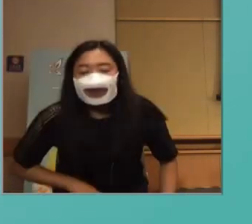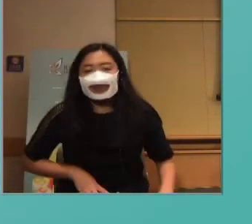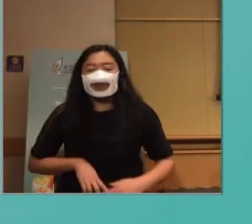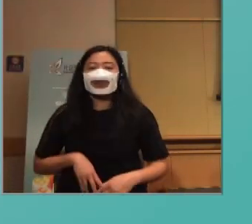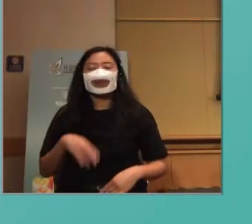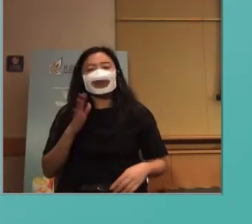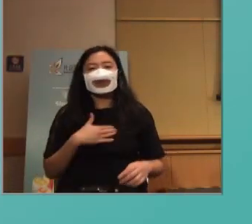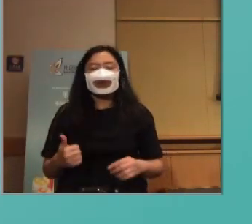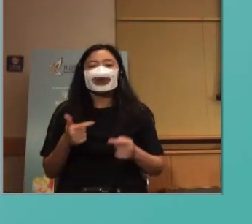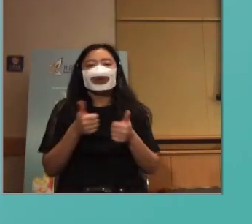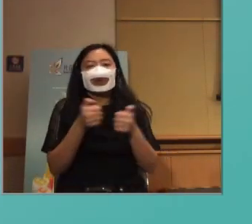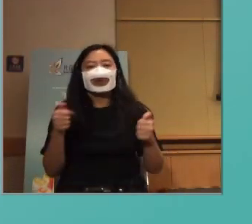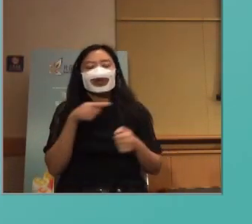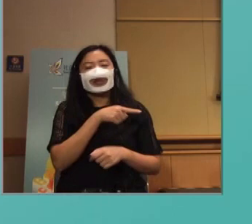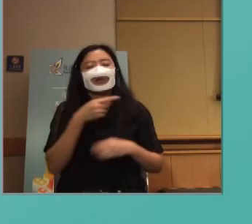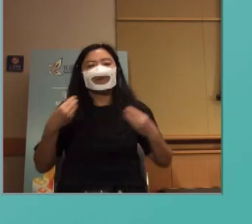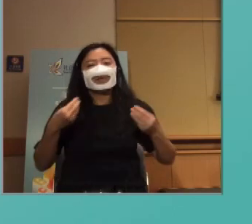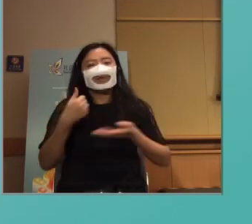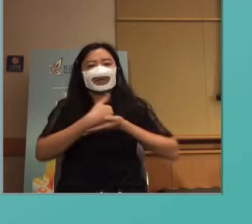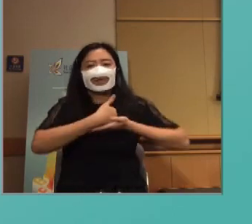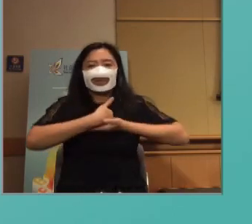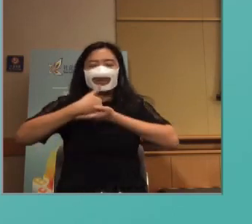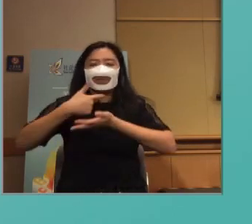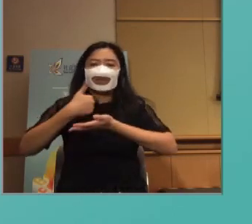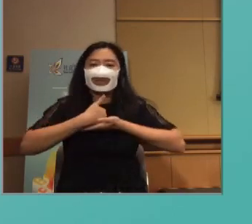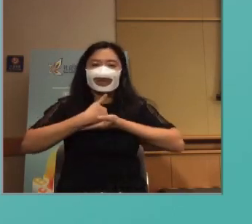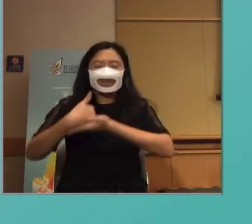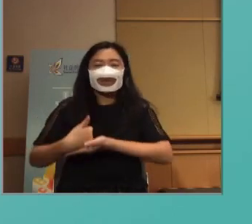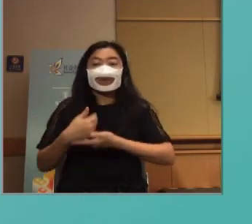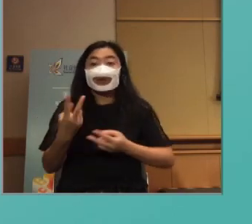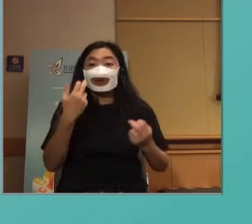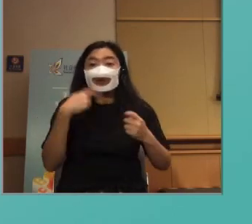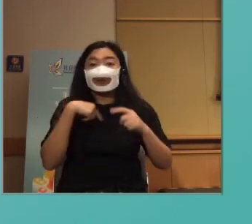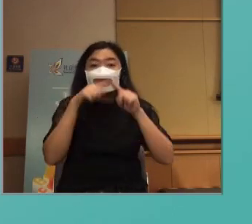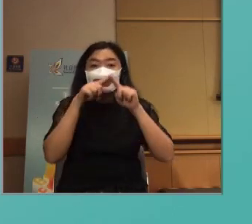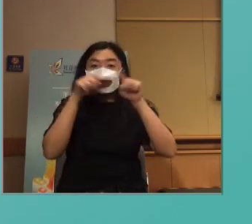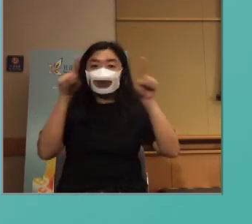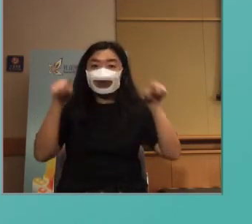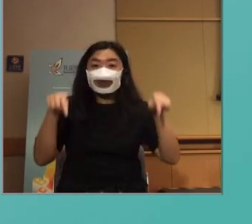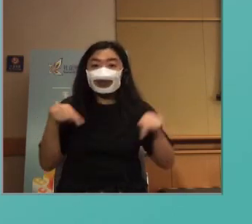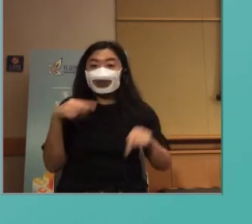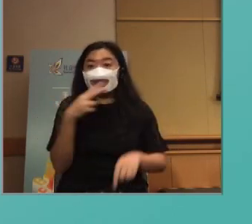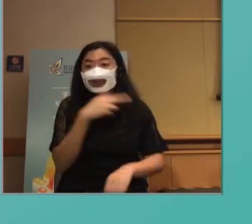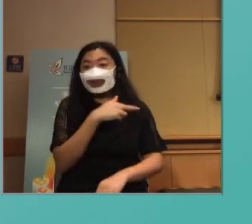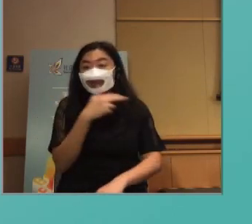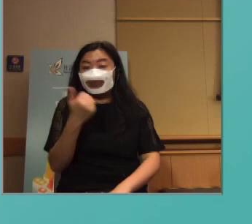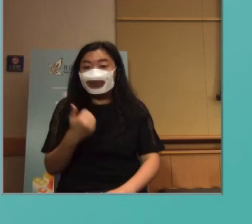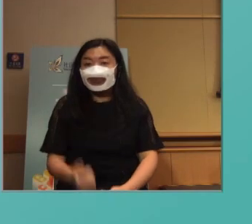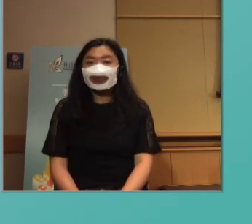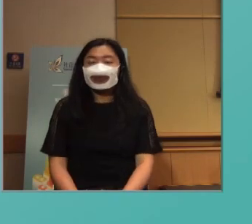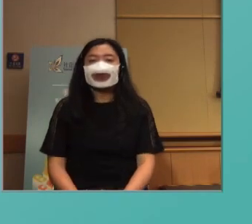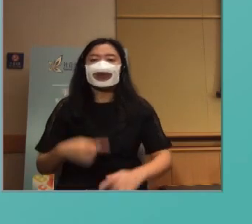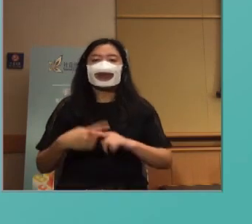today. So you guys can see my screen. Actually, I got a PowerPoint would like to share with you guys.